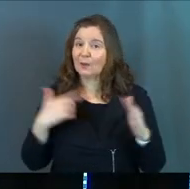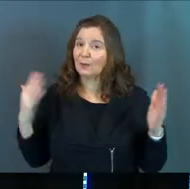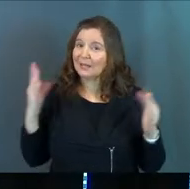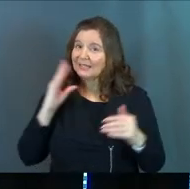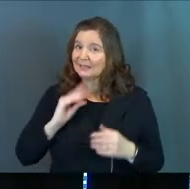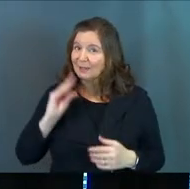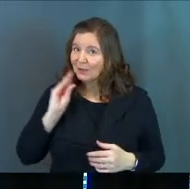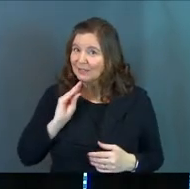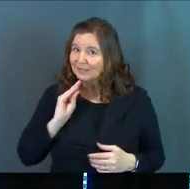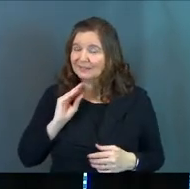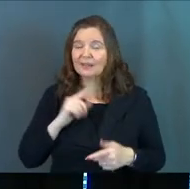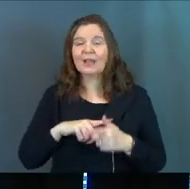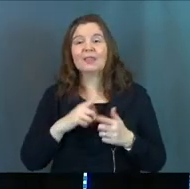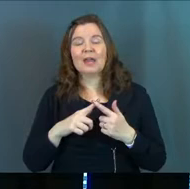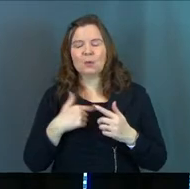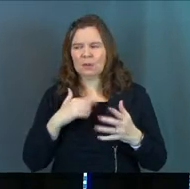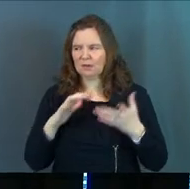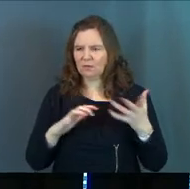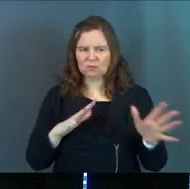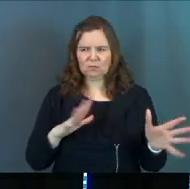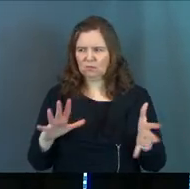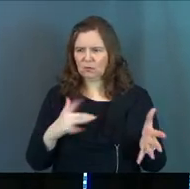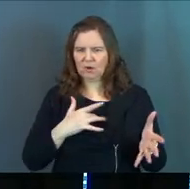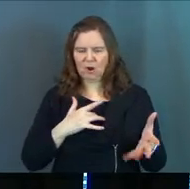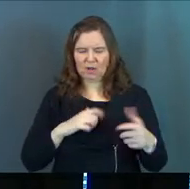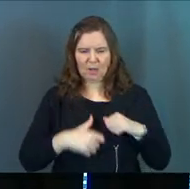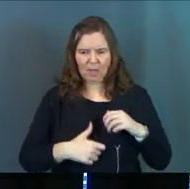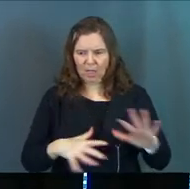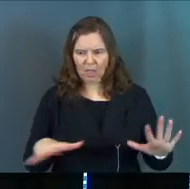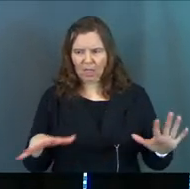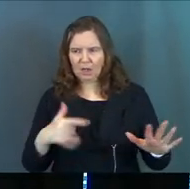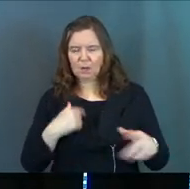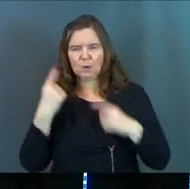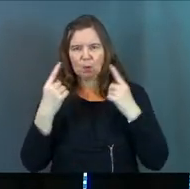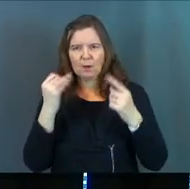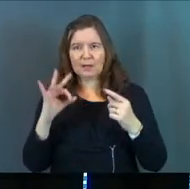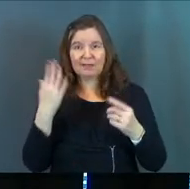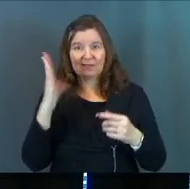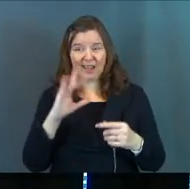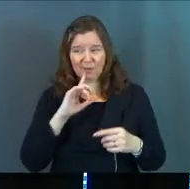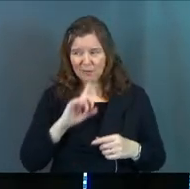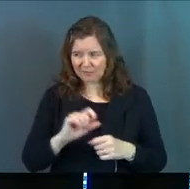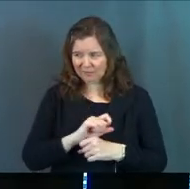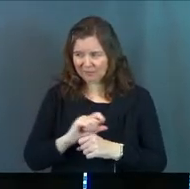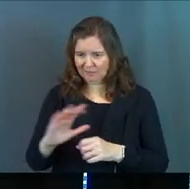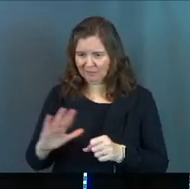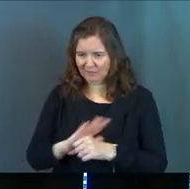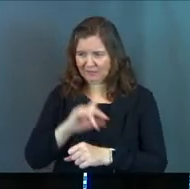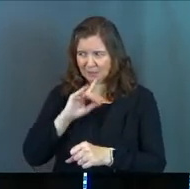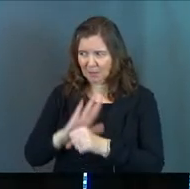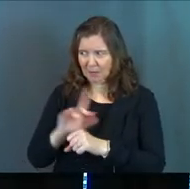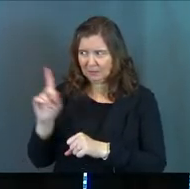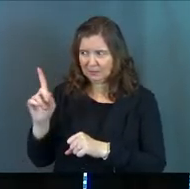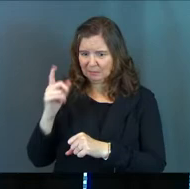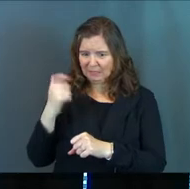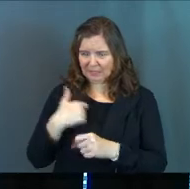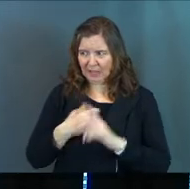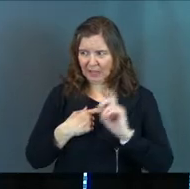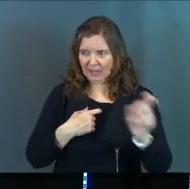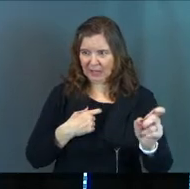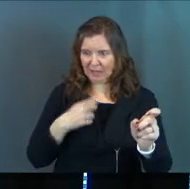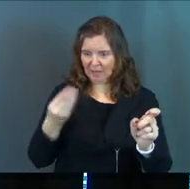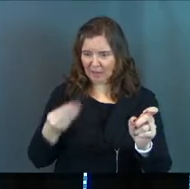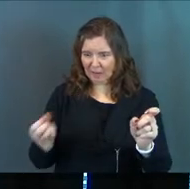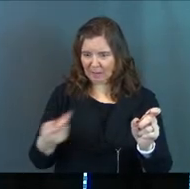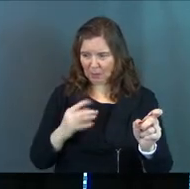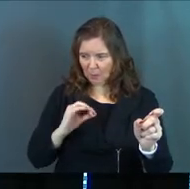we experience. And then we get confused and our hearts get broken and we wonder whether or not God actually fulfills his promises to us. Some of you guys